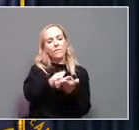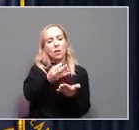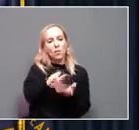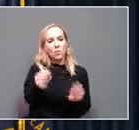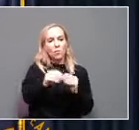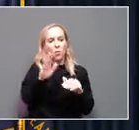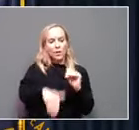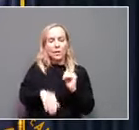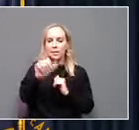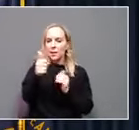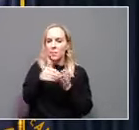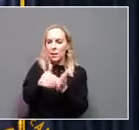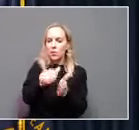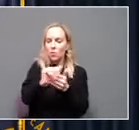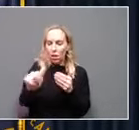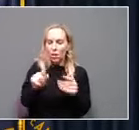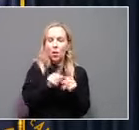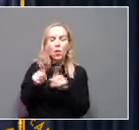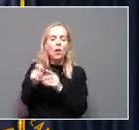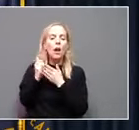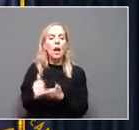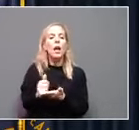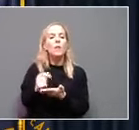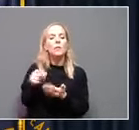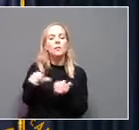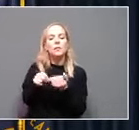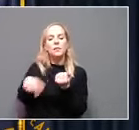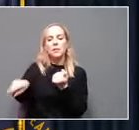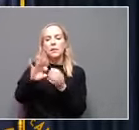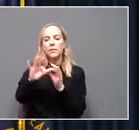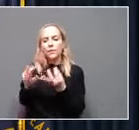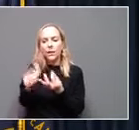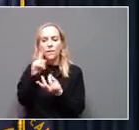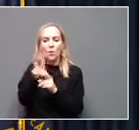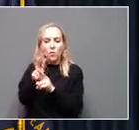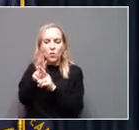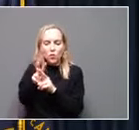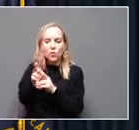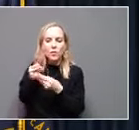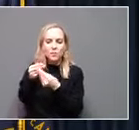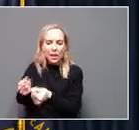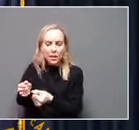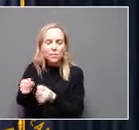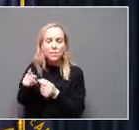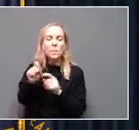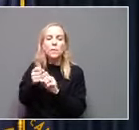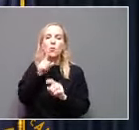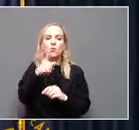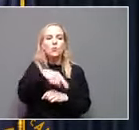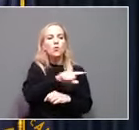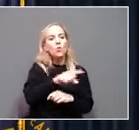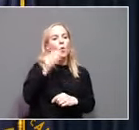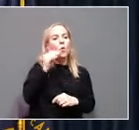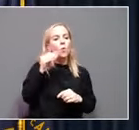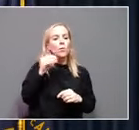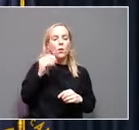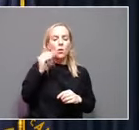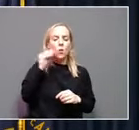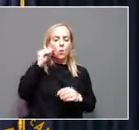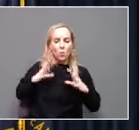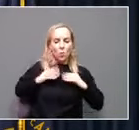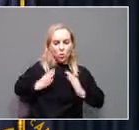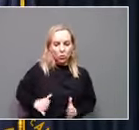million. We've also helped assist families with funeral expenses and help uninsured homeowners and renters by giving assistance on